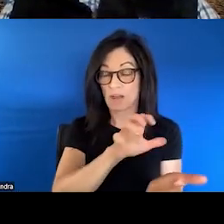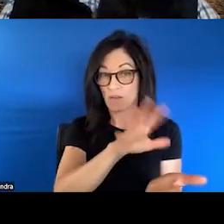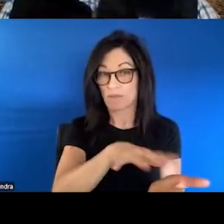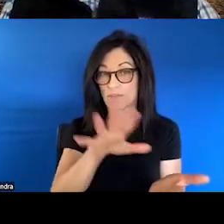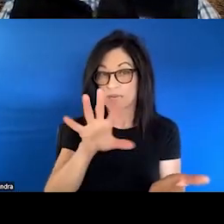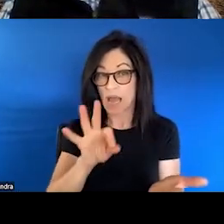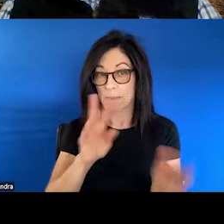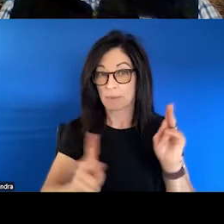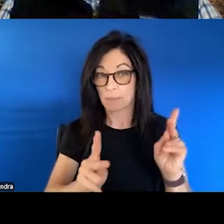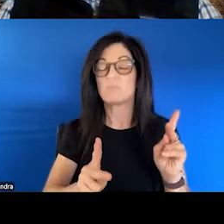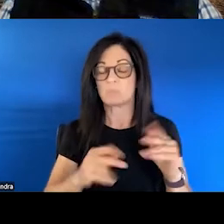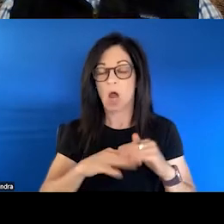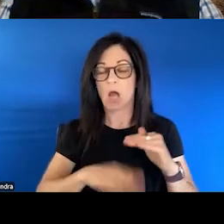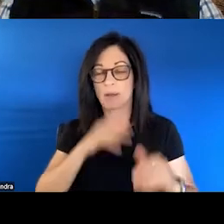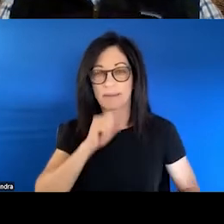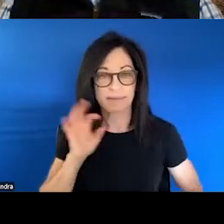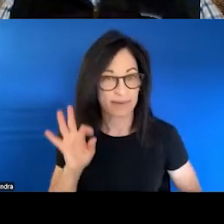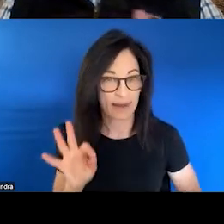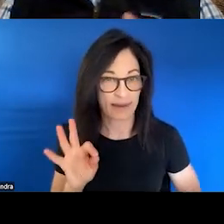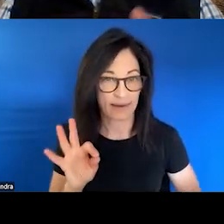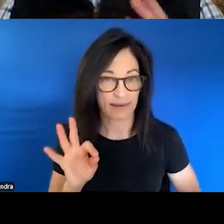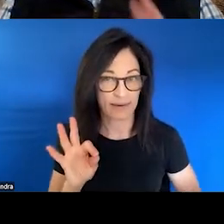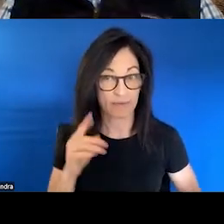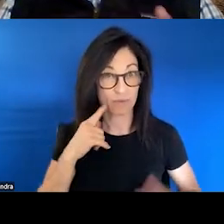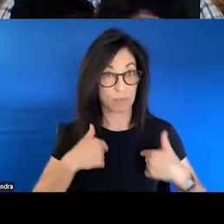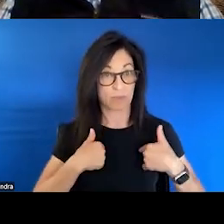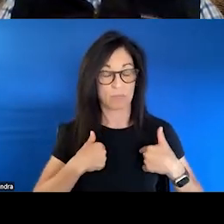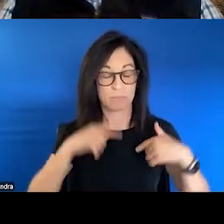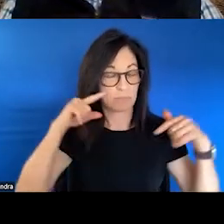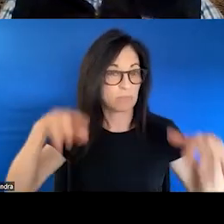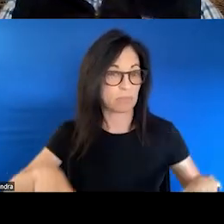3,559 were under the age of 9, which to me is just staggering.